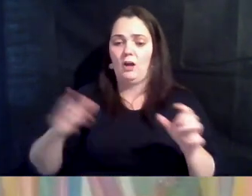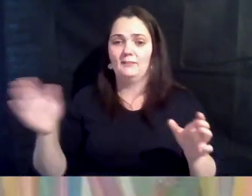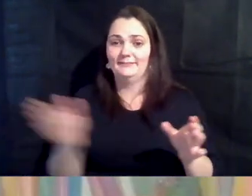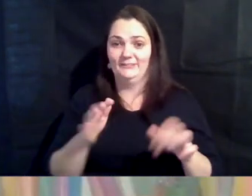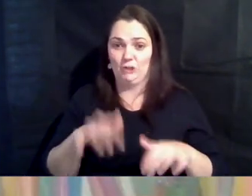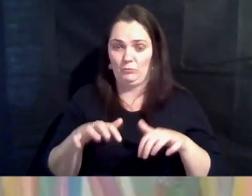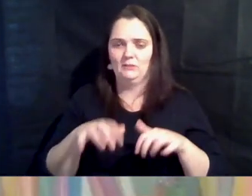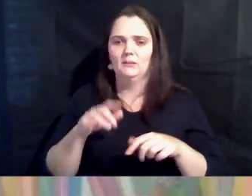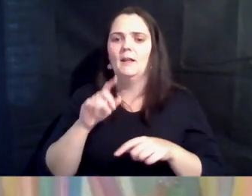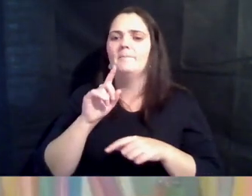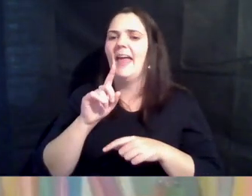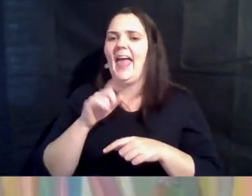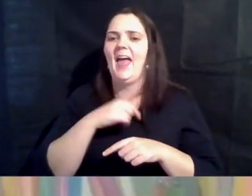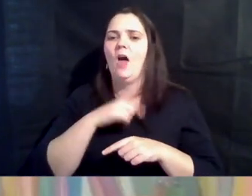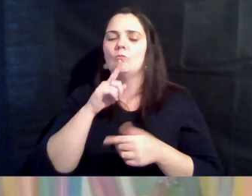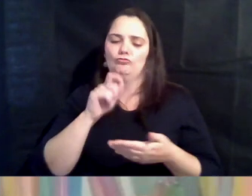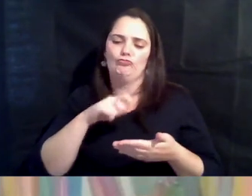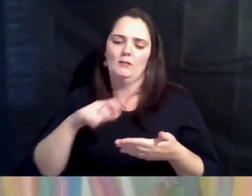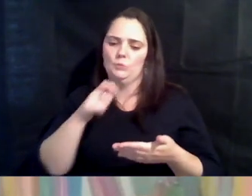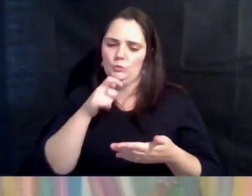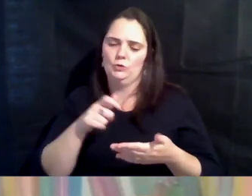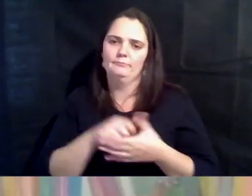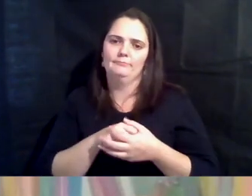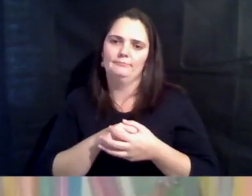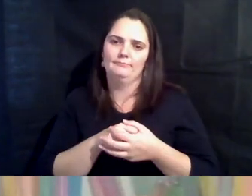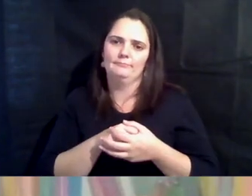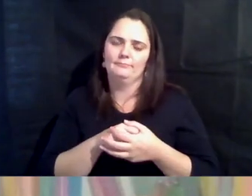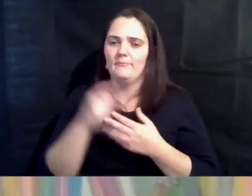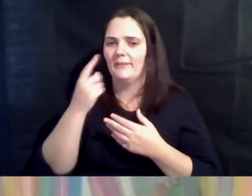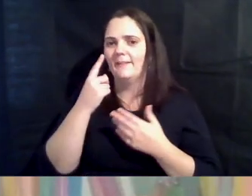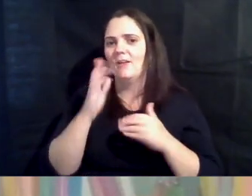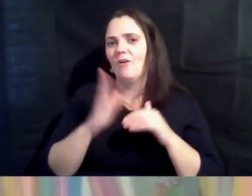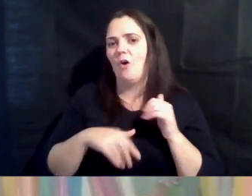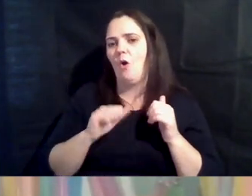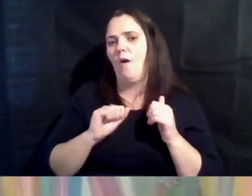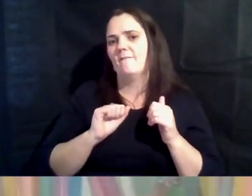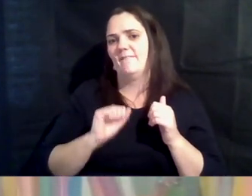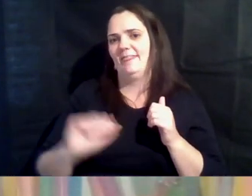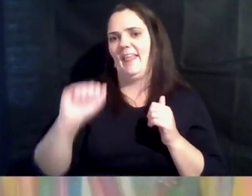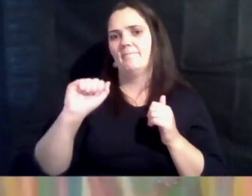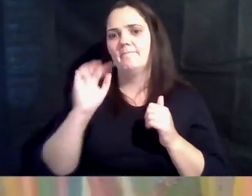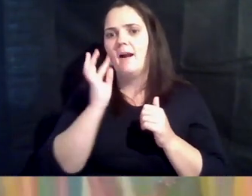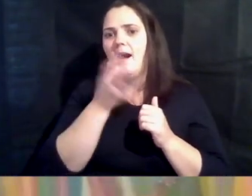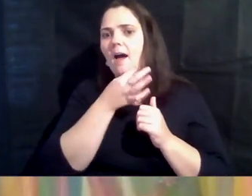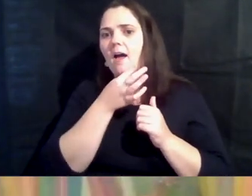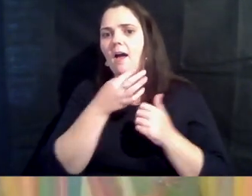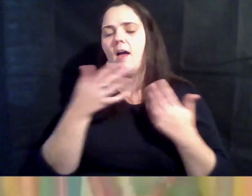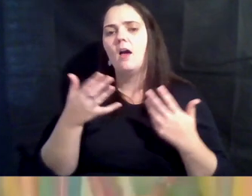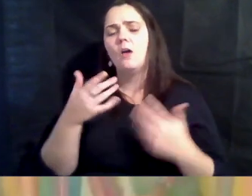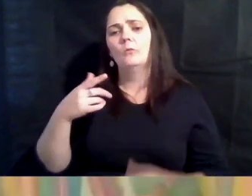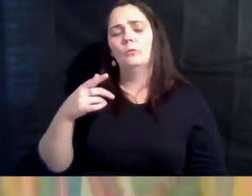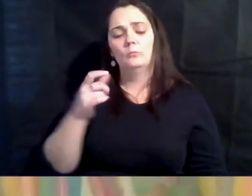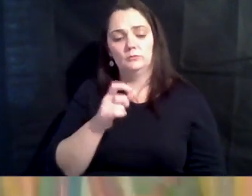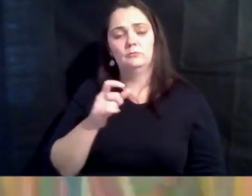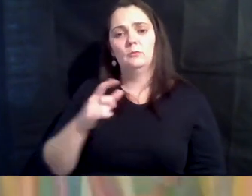I'm going to just write some words that I think when I think of the journey of my fiddle leaf, the number one question is,